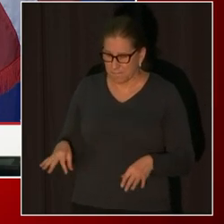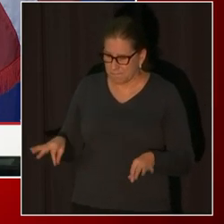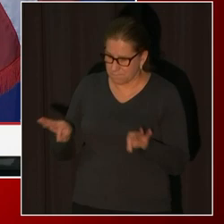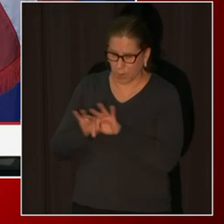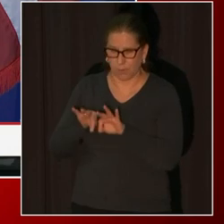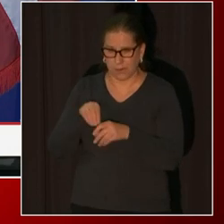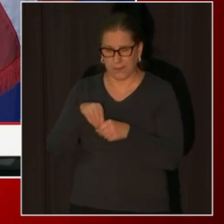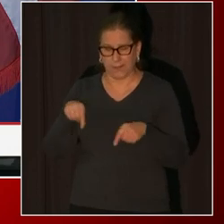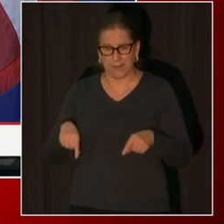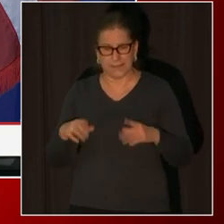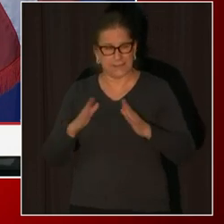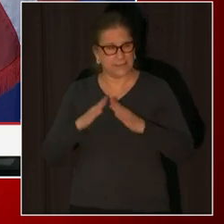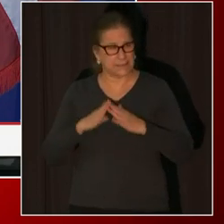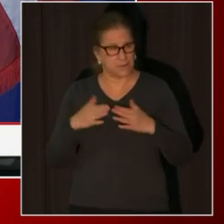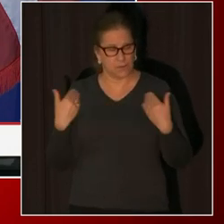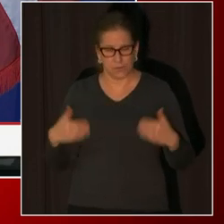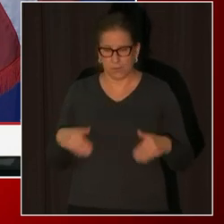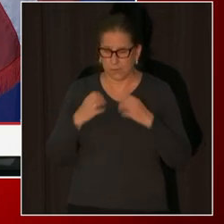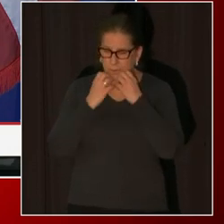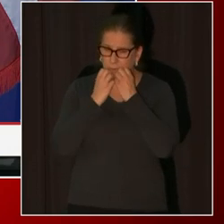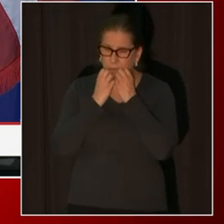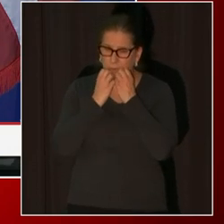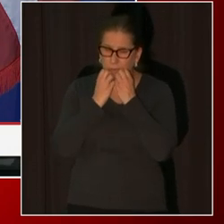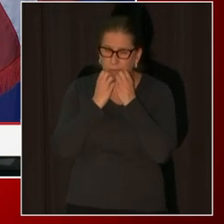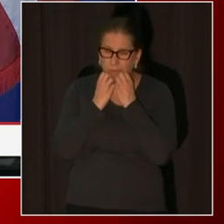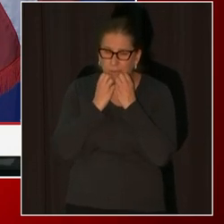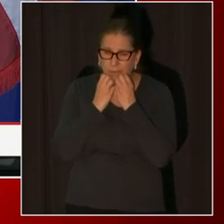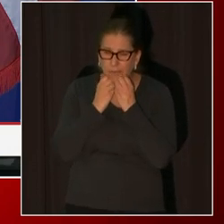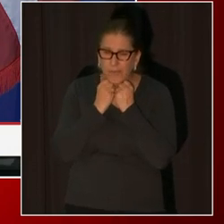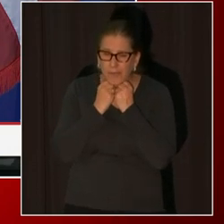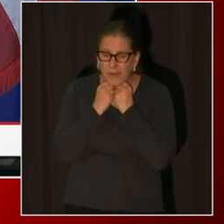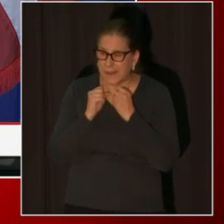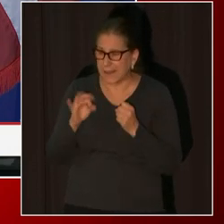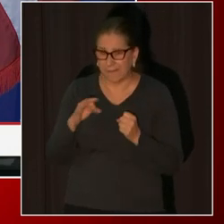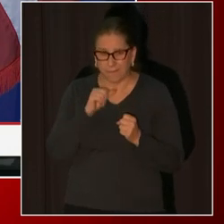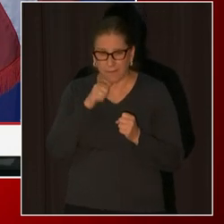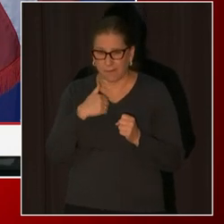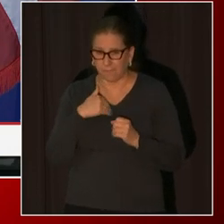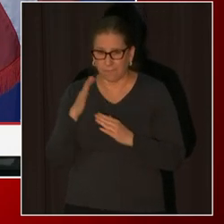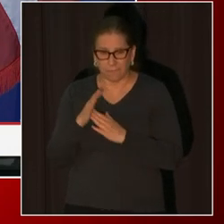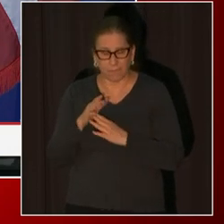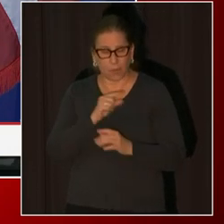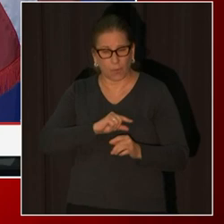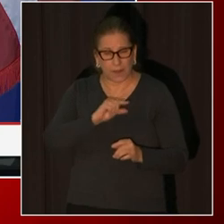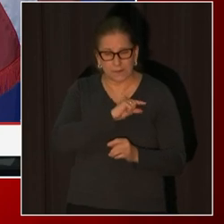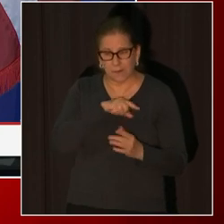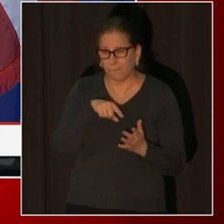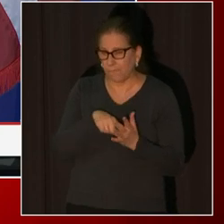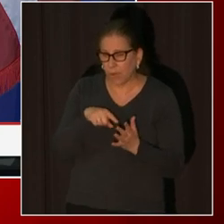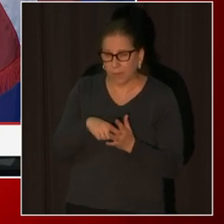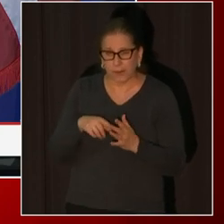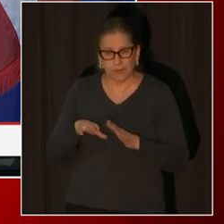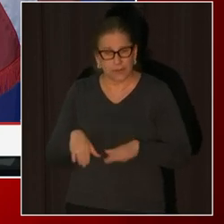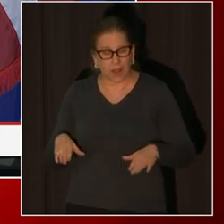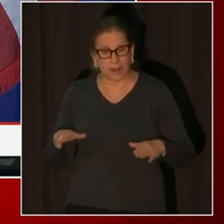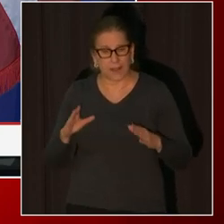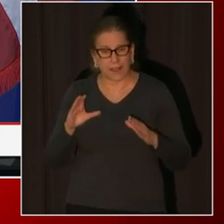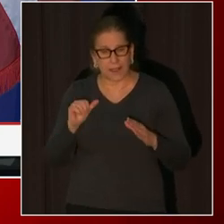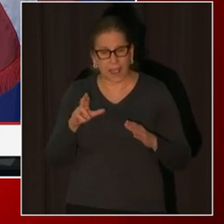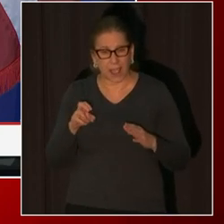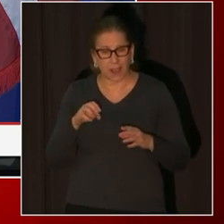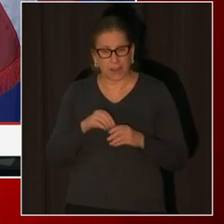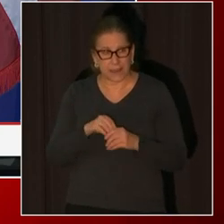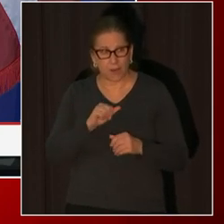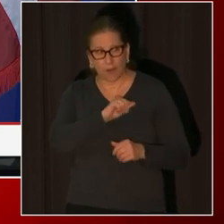hamper our growth if we didn't have quality, affordable child care seats across all 8 wards. So it was very important for us